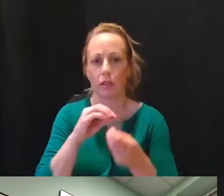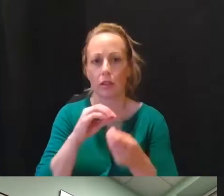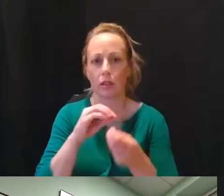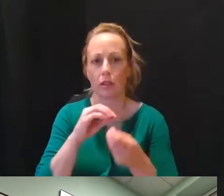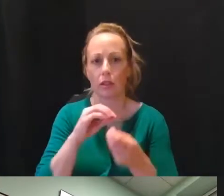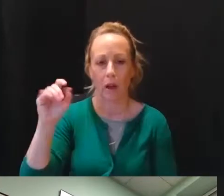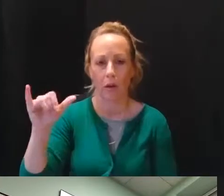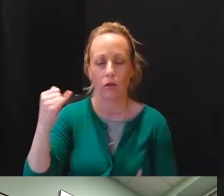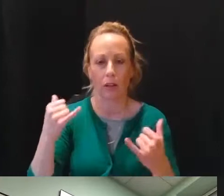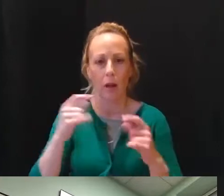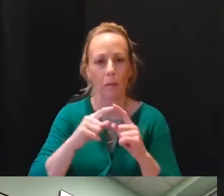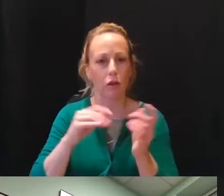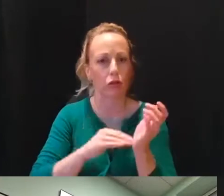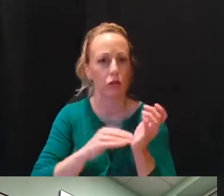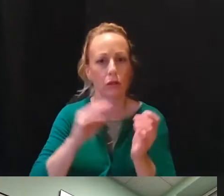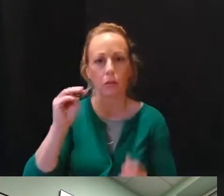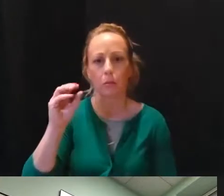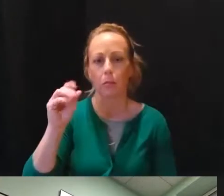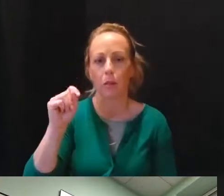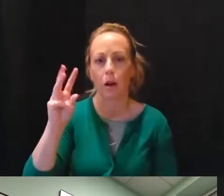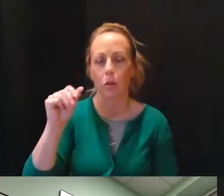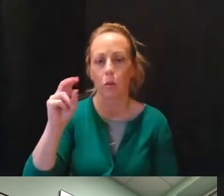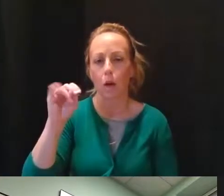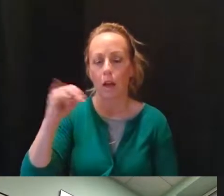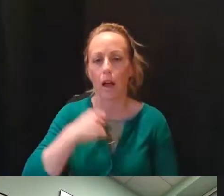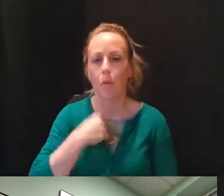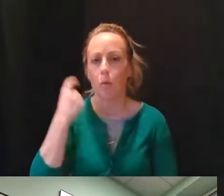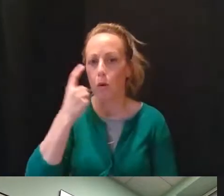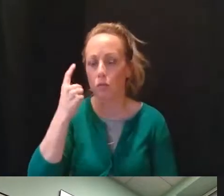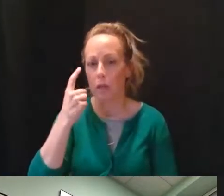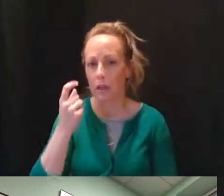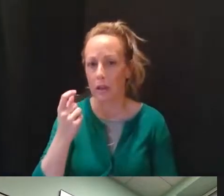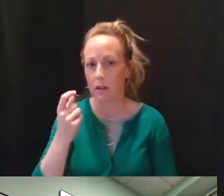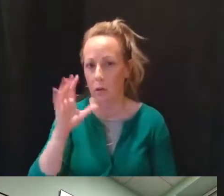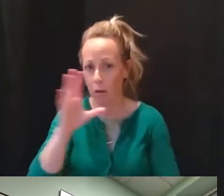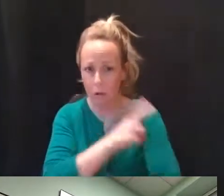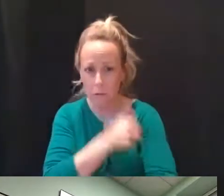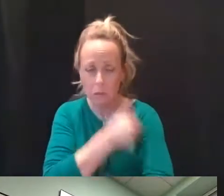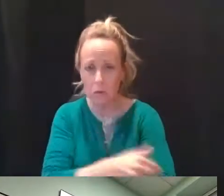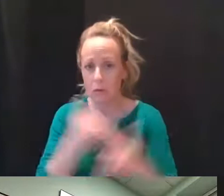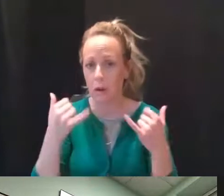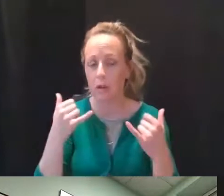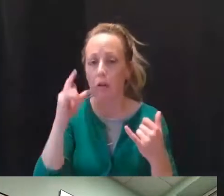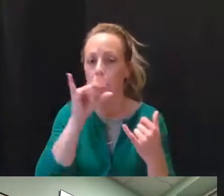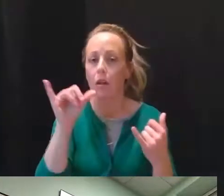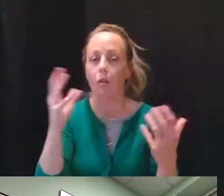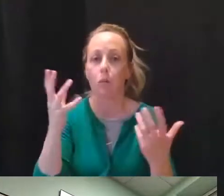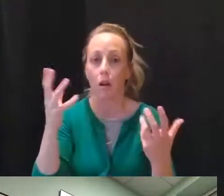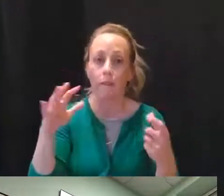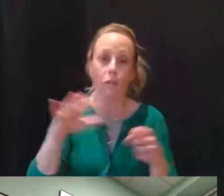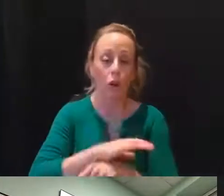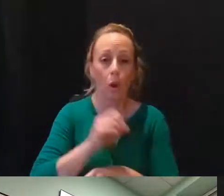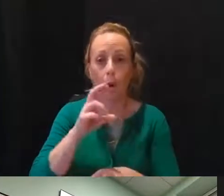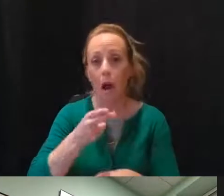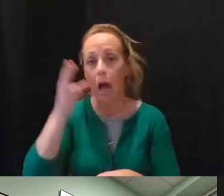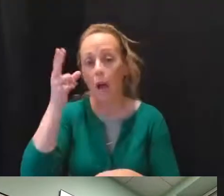just speak to sort of the level of hospitalization there currently is at your health system right now? And is this higher or lower than what we had